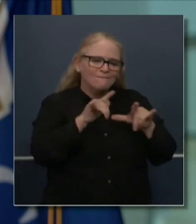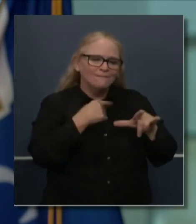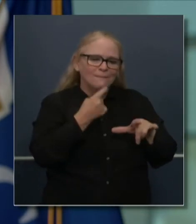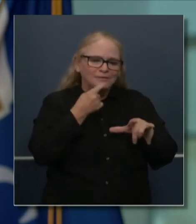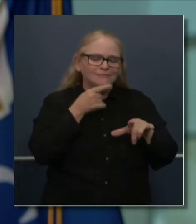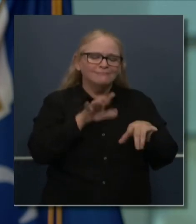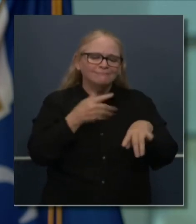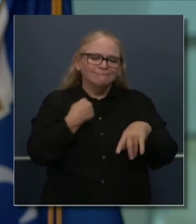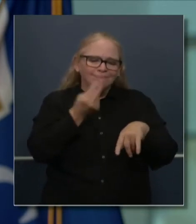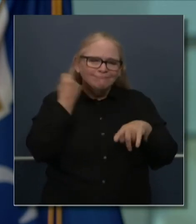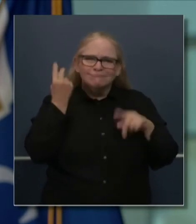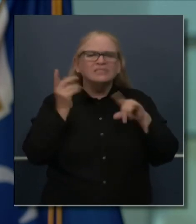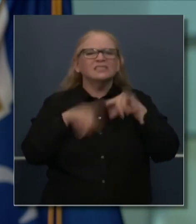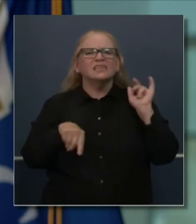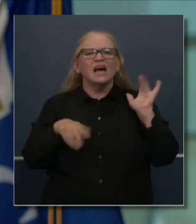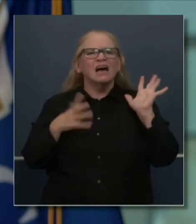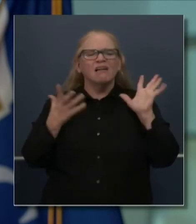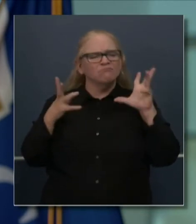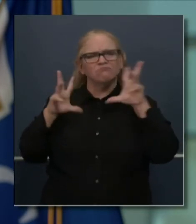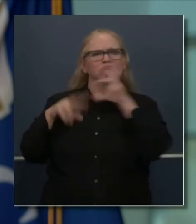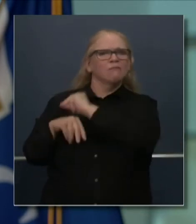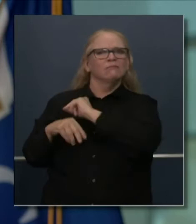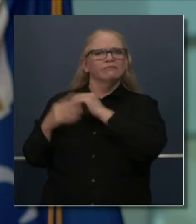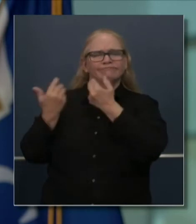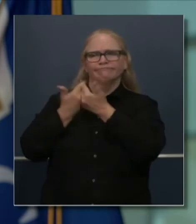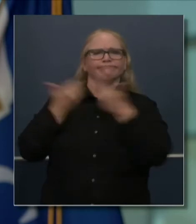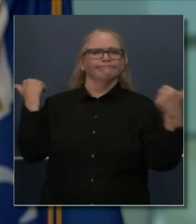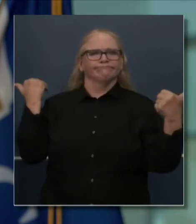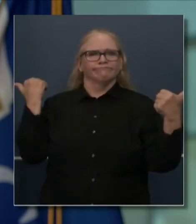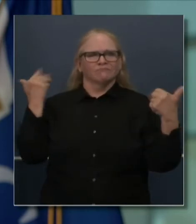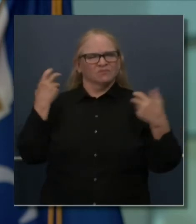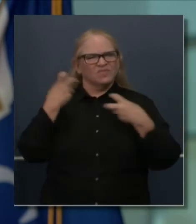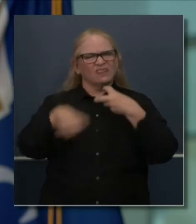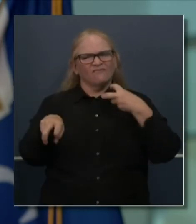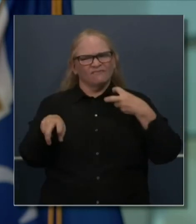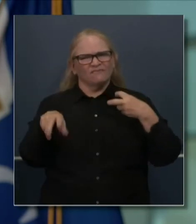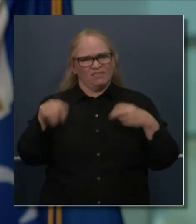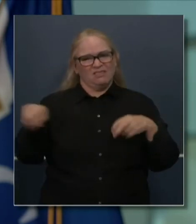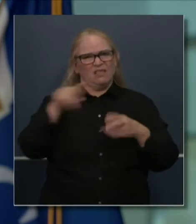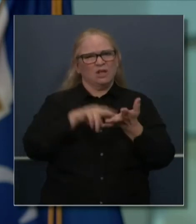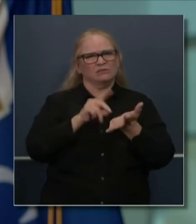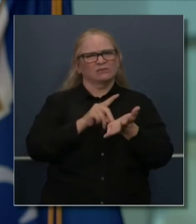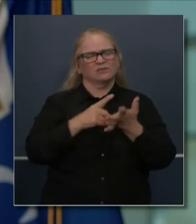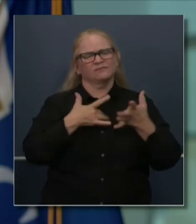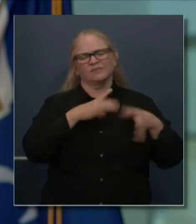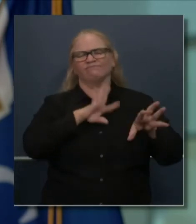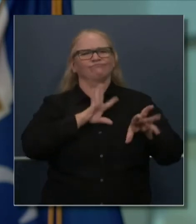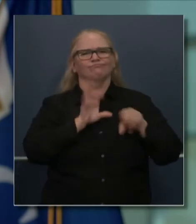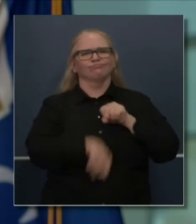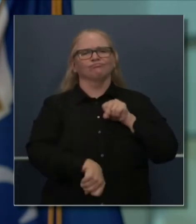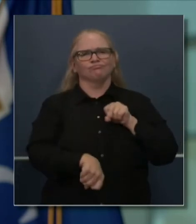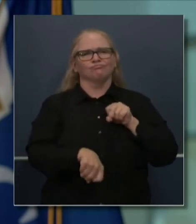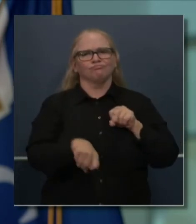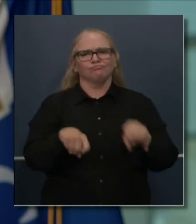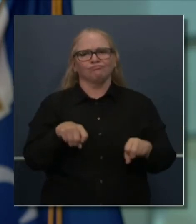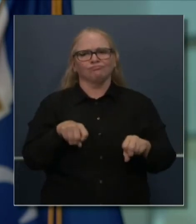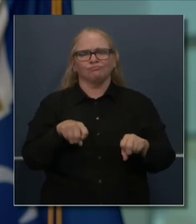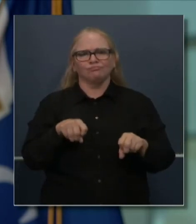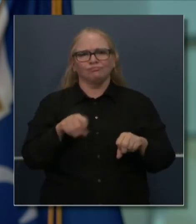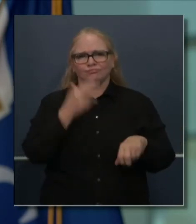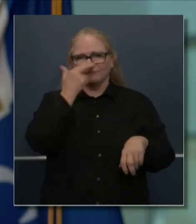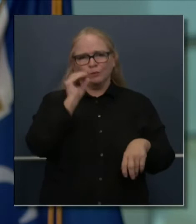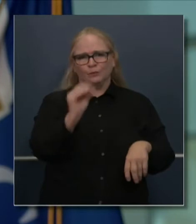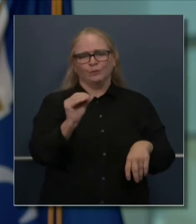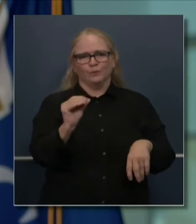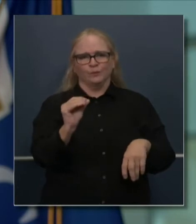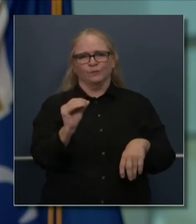impact on them, so profound. And I just want folks to know none of us, for the grace of God, any of us, end up